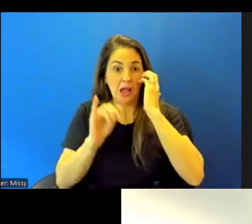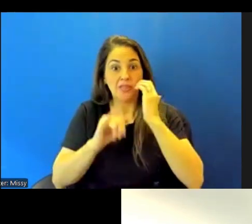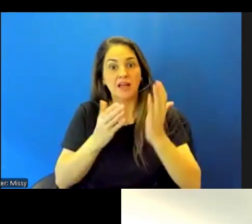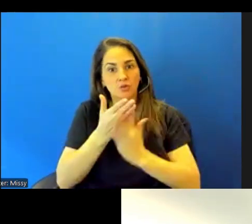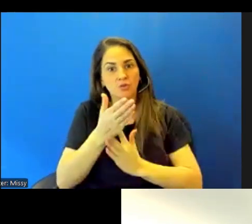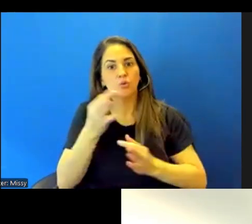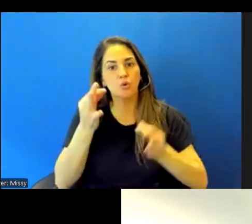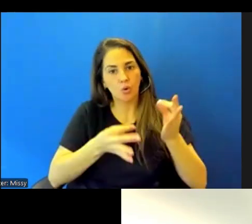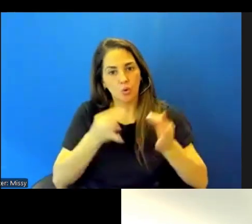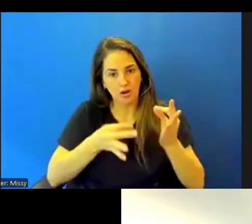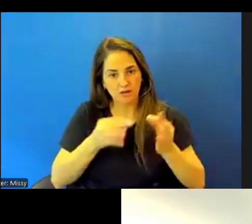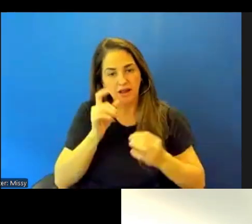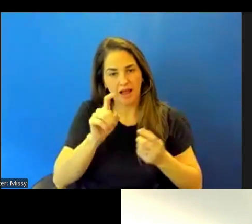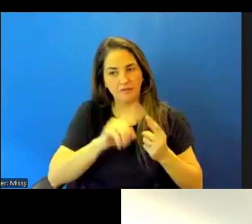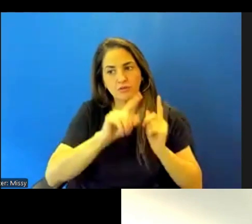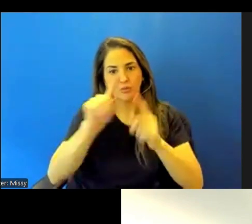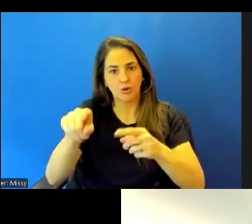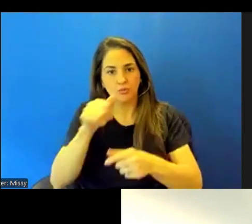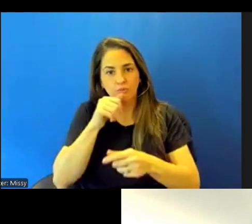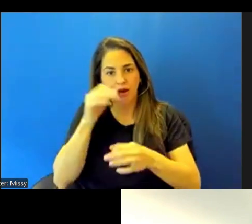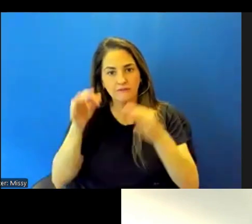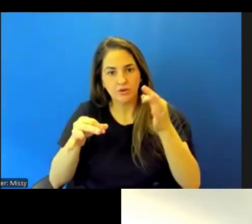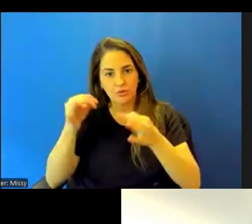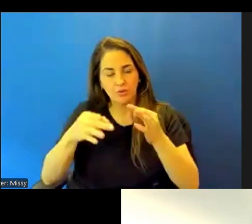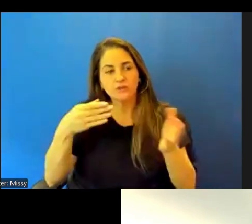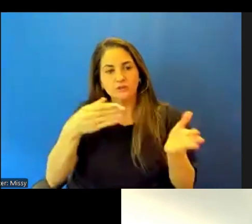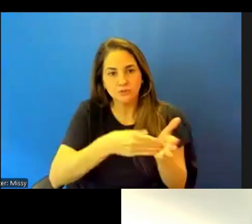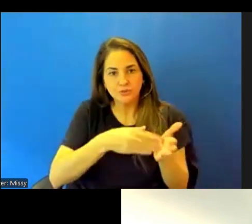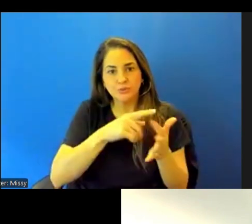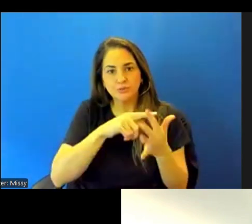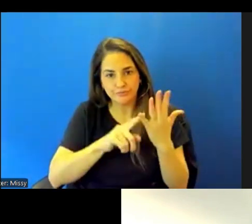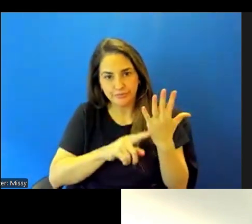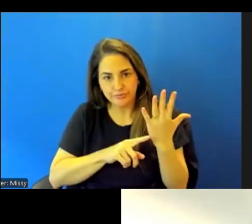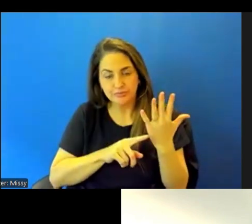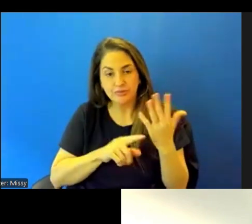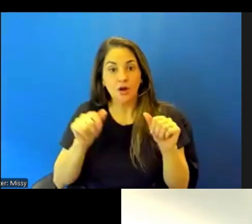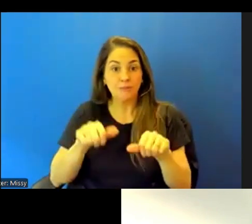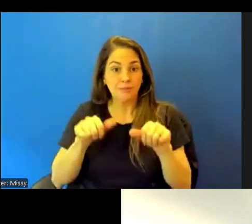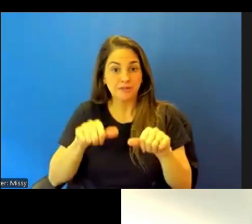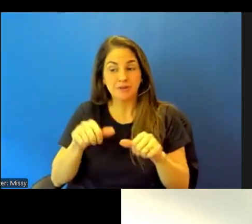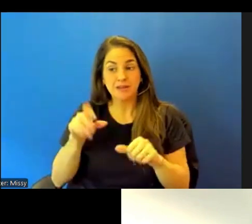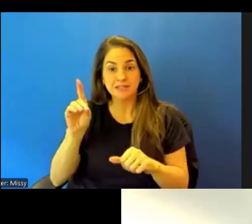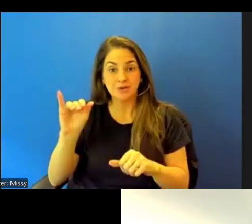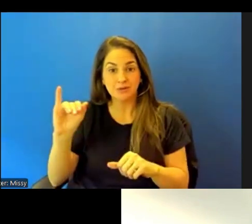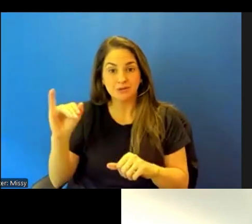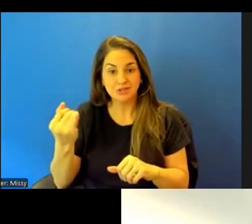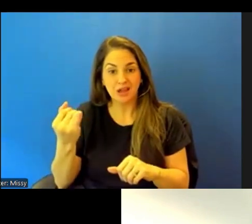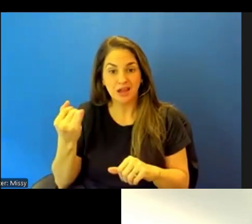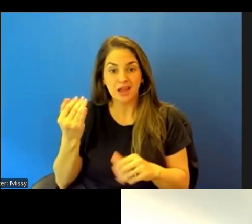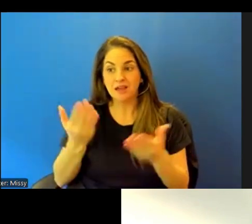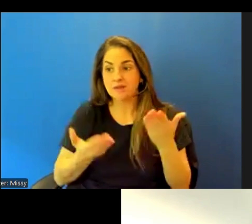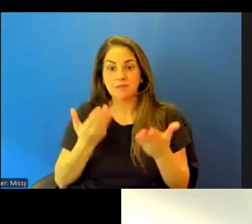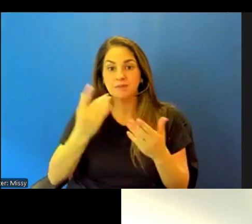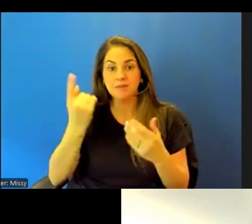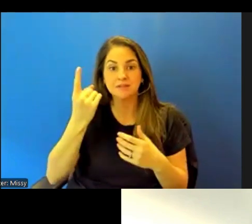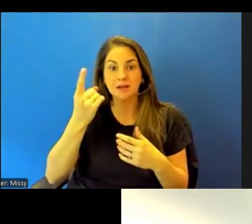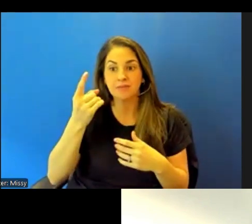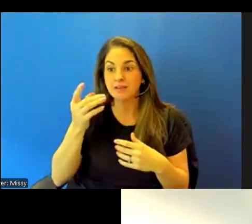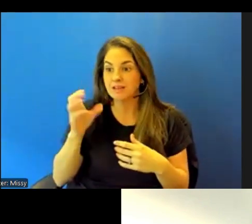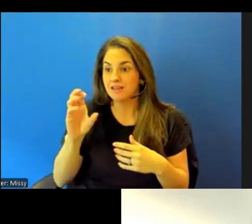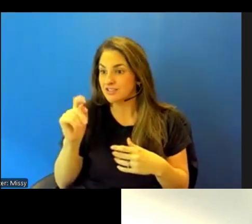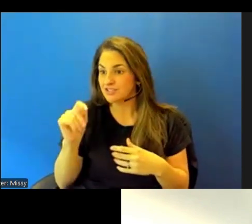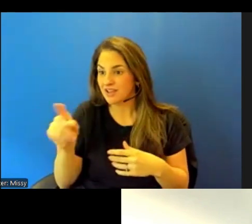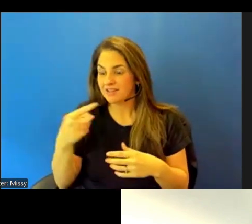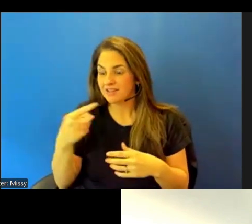court cases, private court cases. So there is the possibility that the Department of Justice, as somebody in the chat pointed